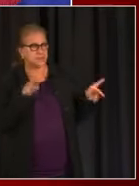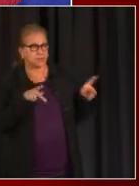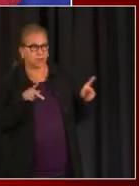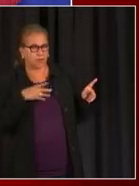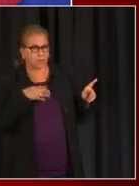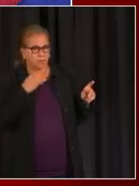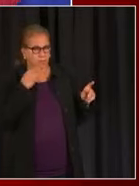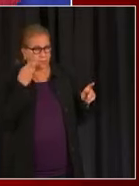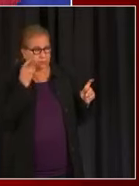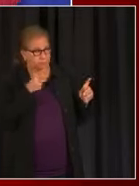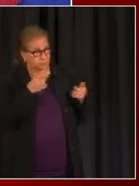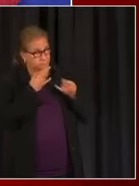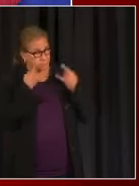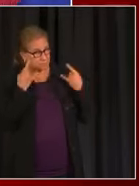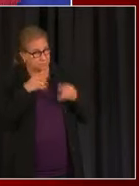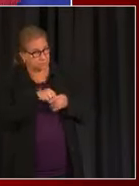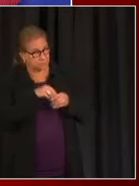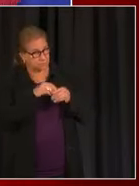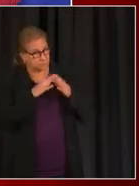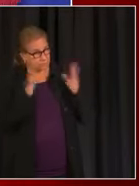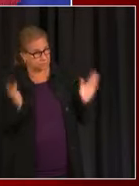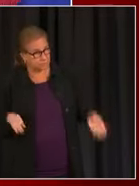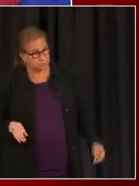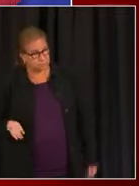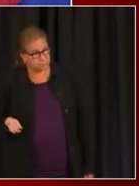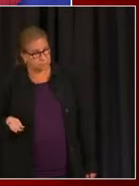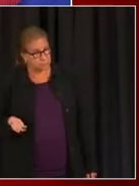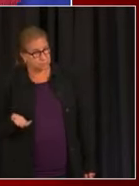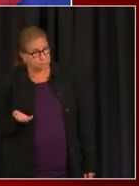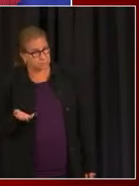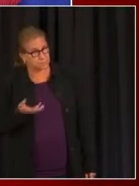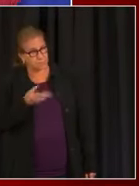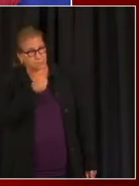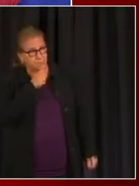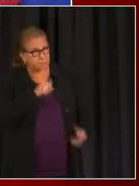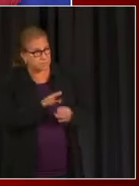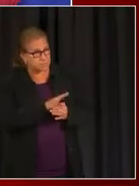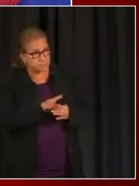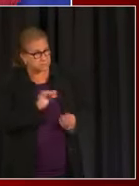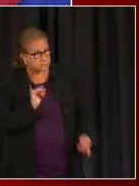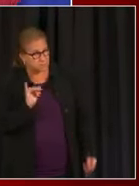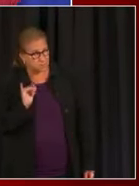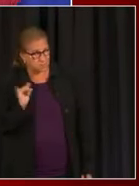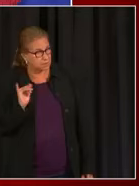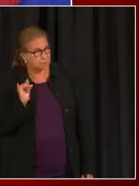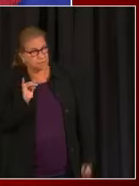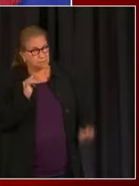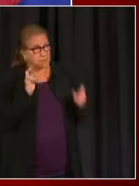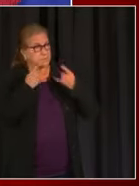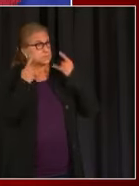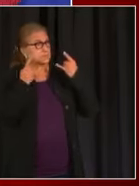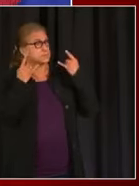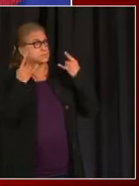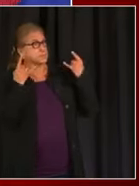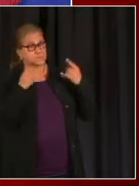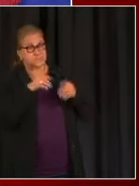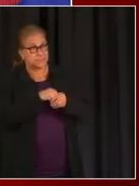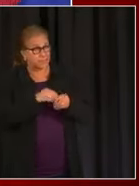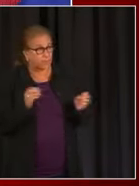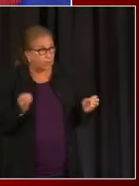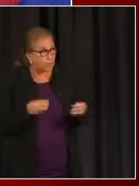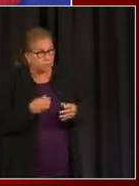they be masking indoors at this point? And what about private businesses? You've been encouraging people to come back to offices